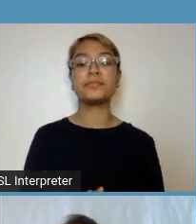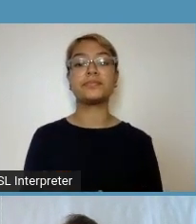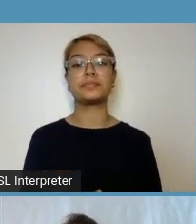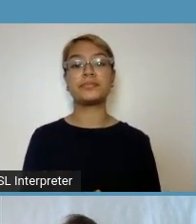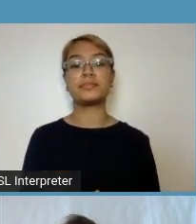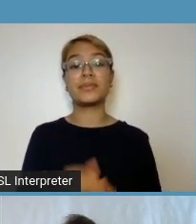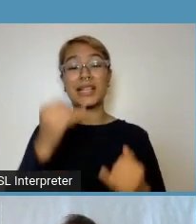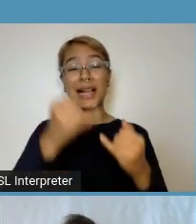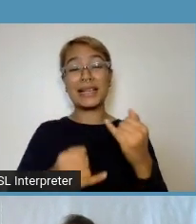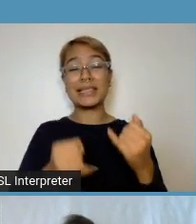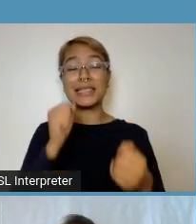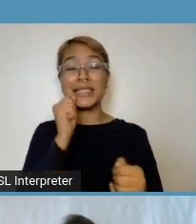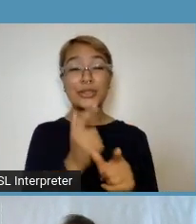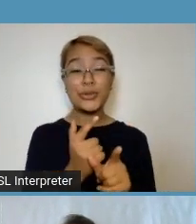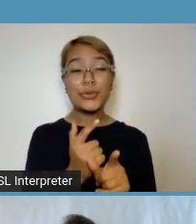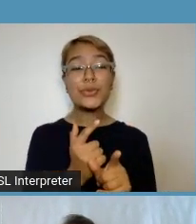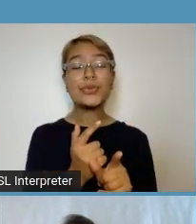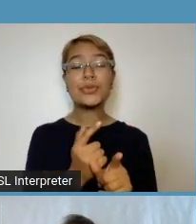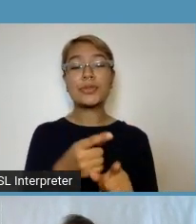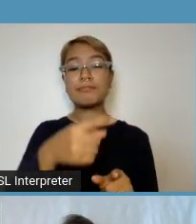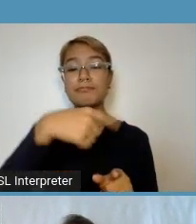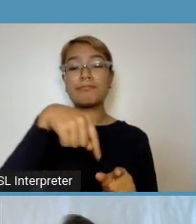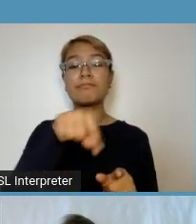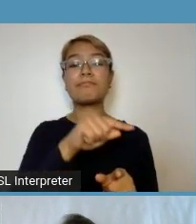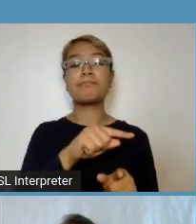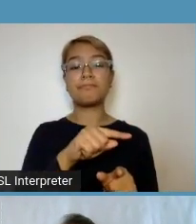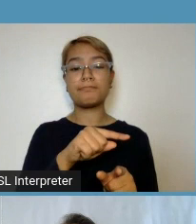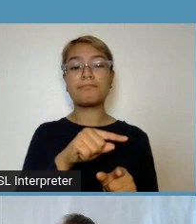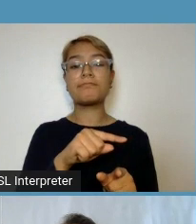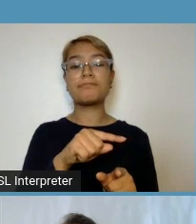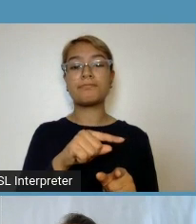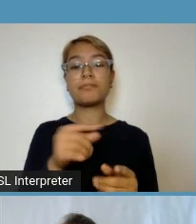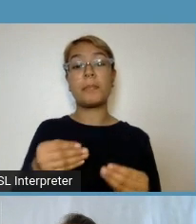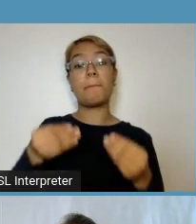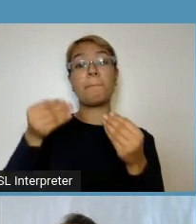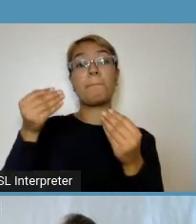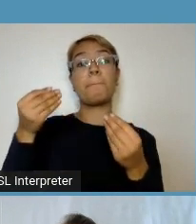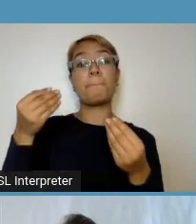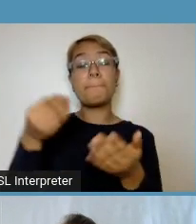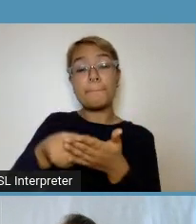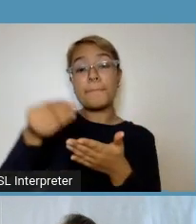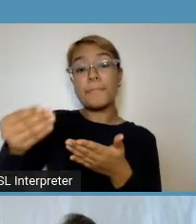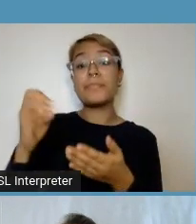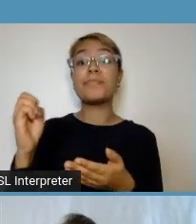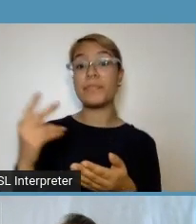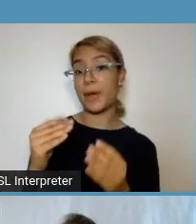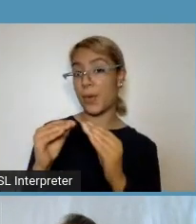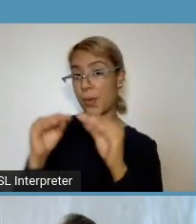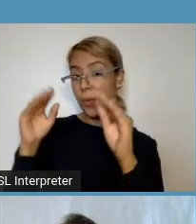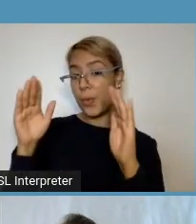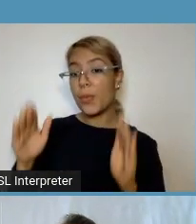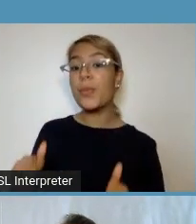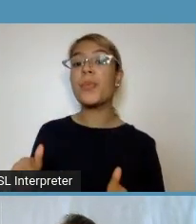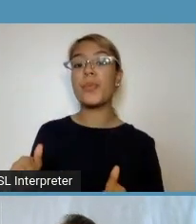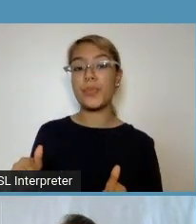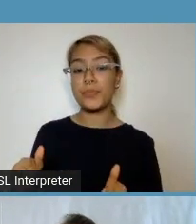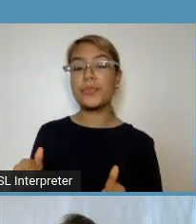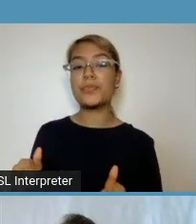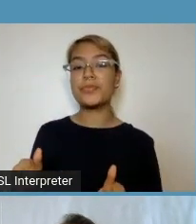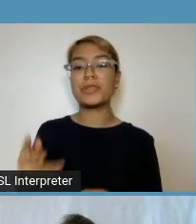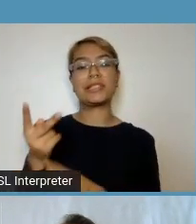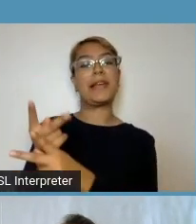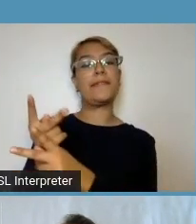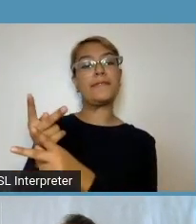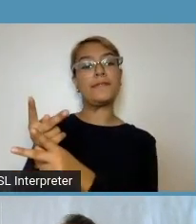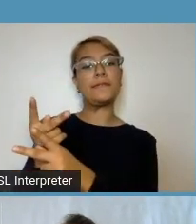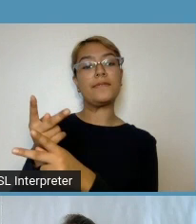Alice Dykeman Dean and Fannie Frederica Dykeman Welch, bought back the home in 1915 to preserve it. The